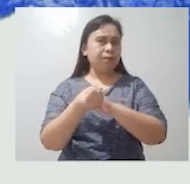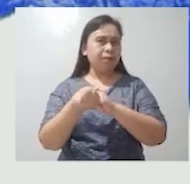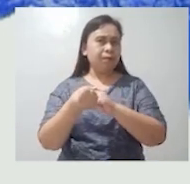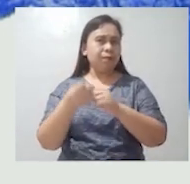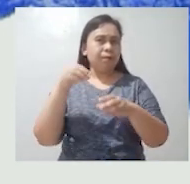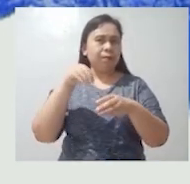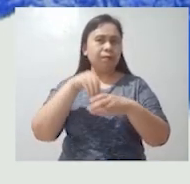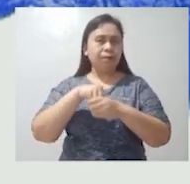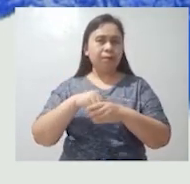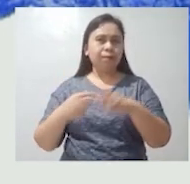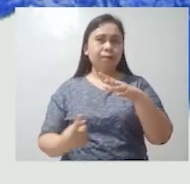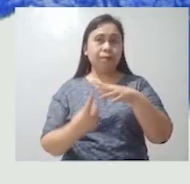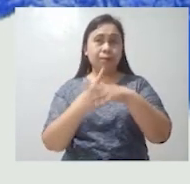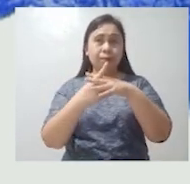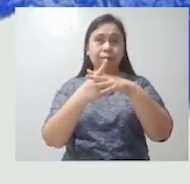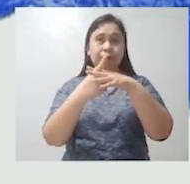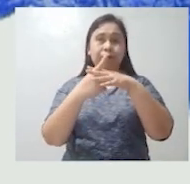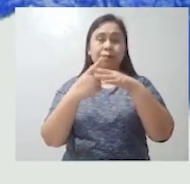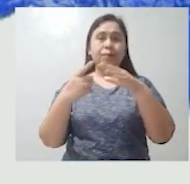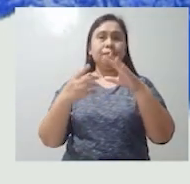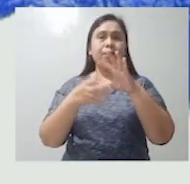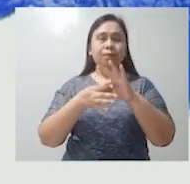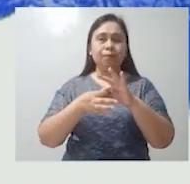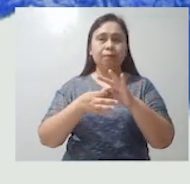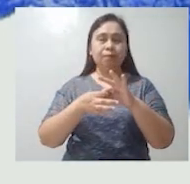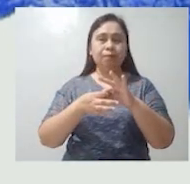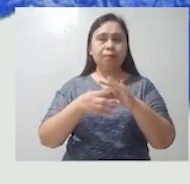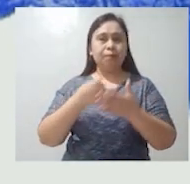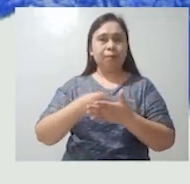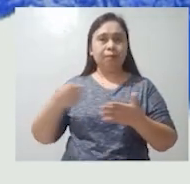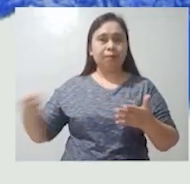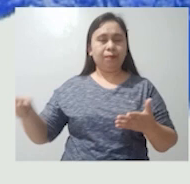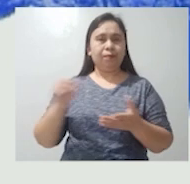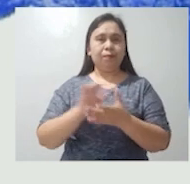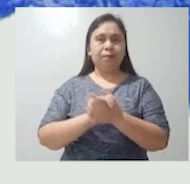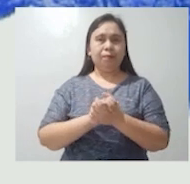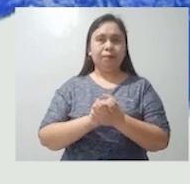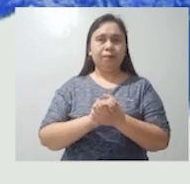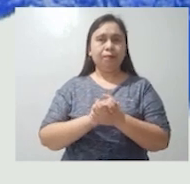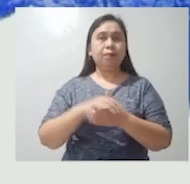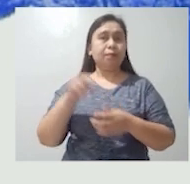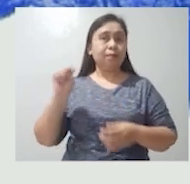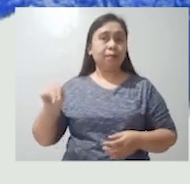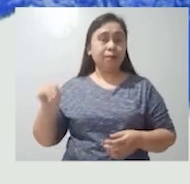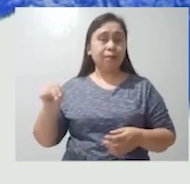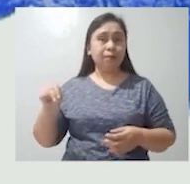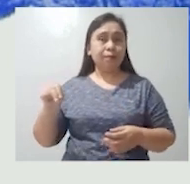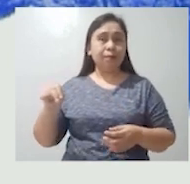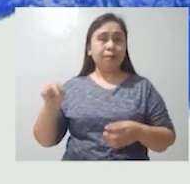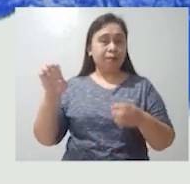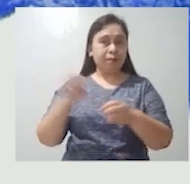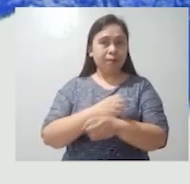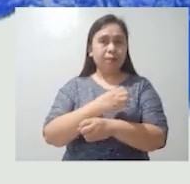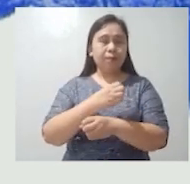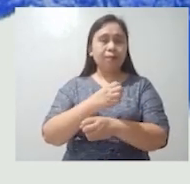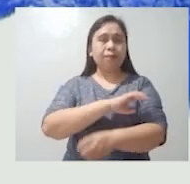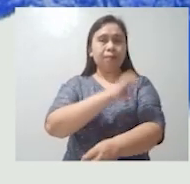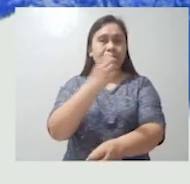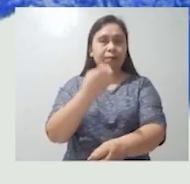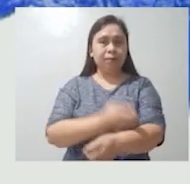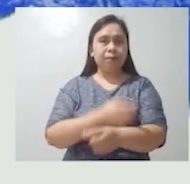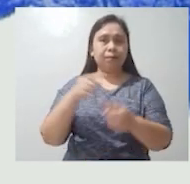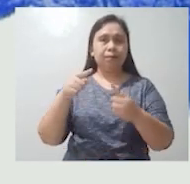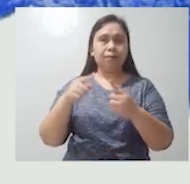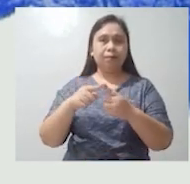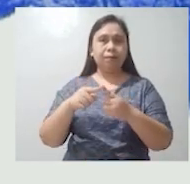not its chemical composition. Phase changes usually occur when sufficient energy is supplied or absorbed to the system or